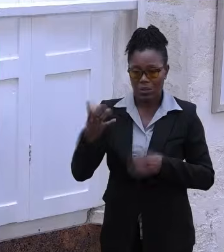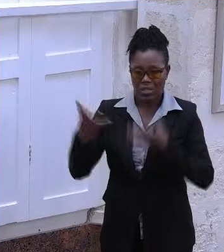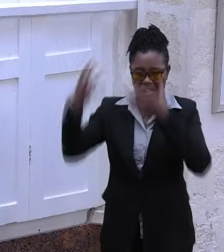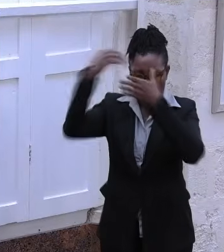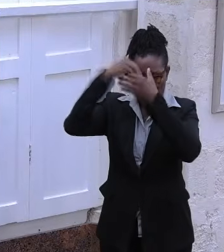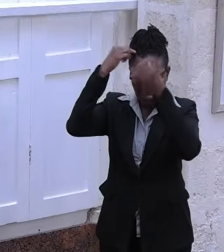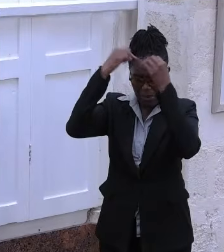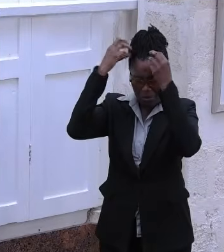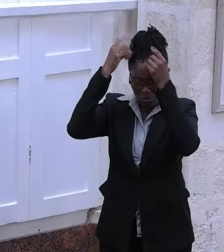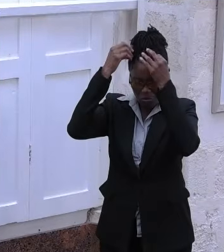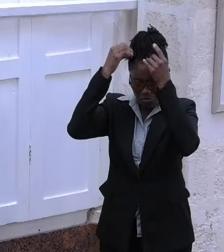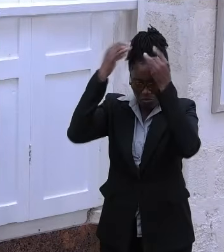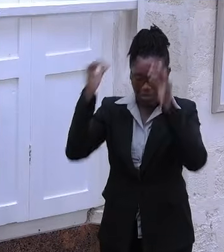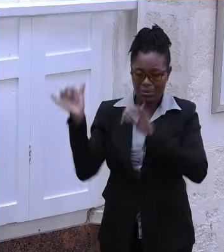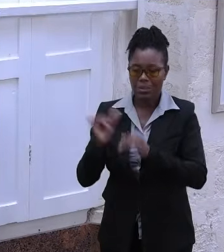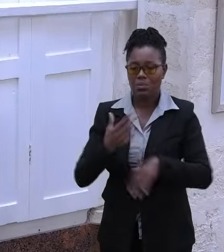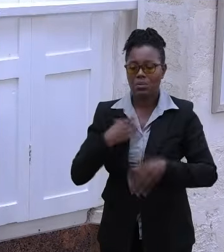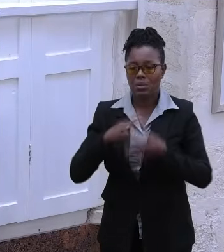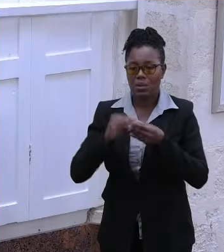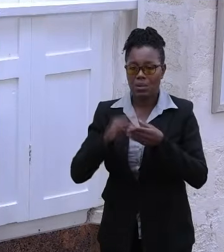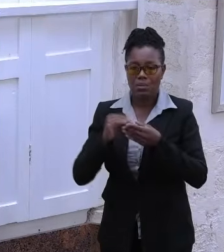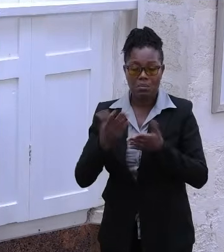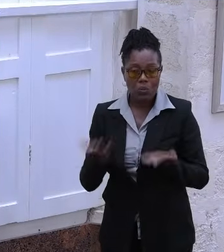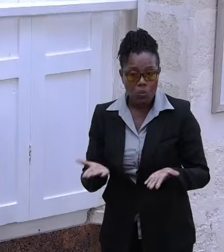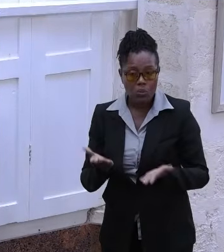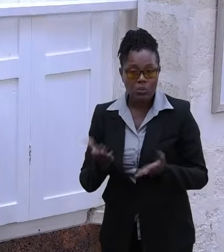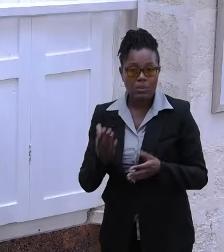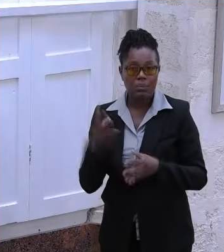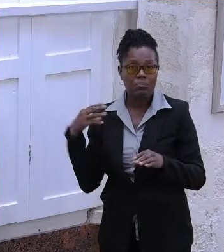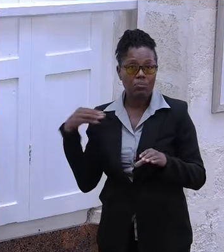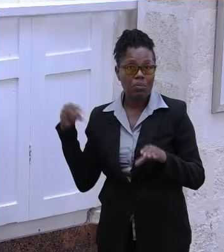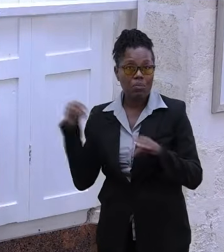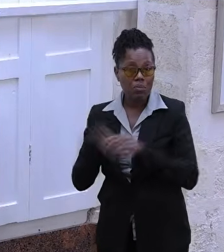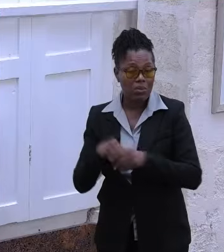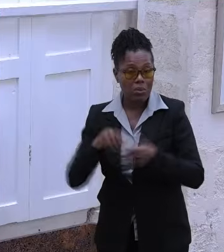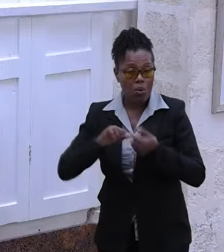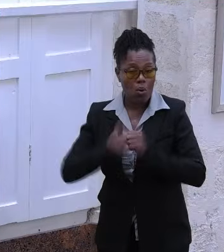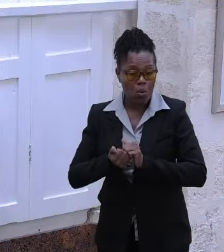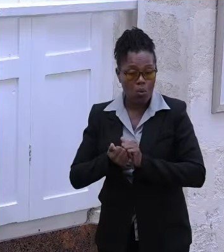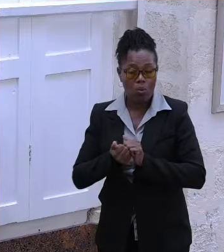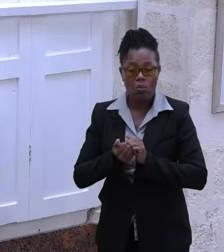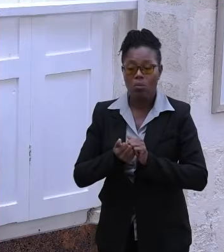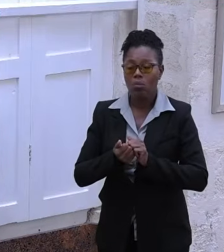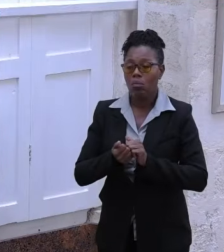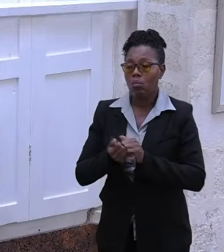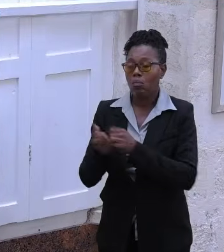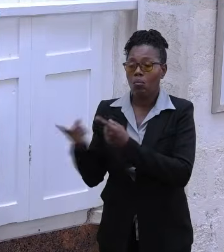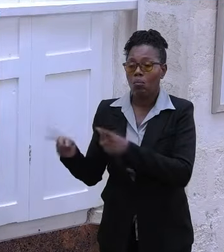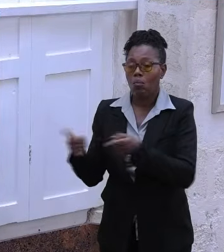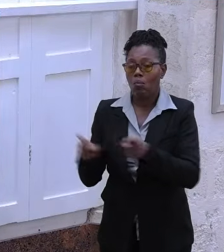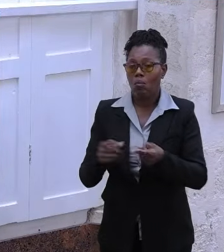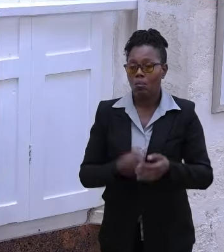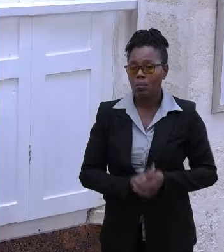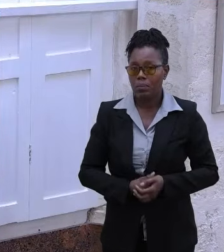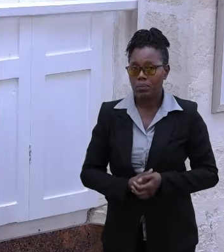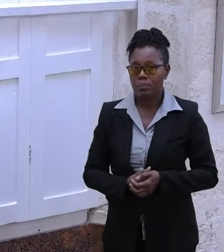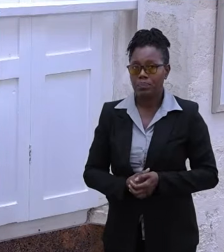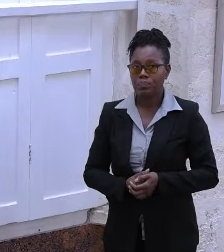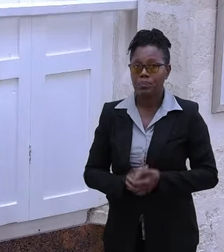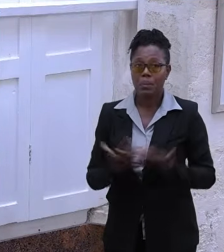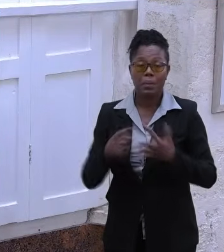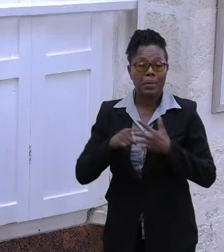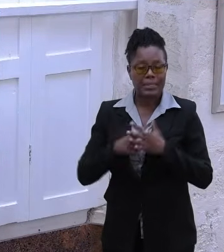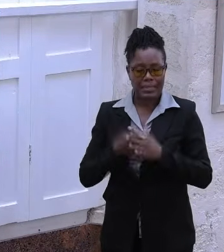to the issues of investment and how they are treated to, and perhaps I would start against